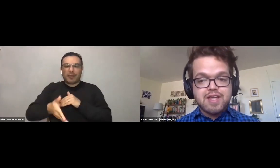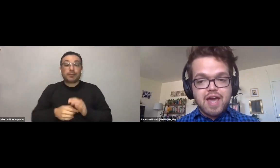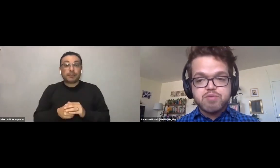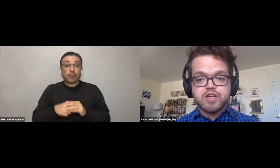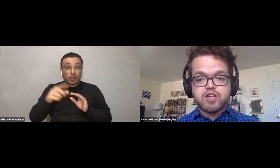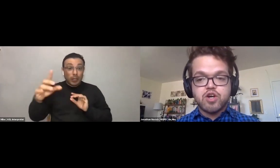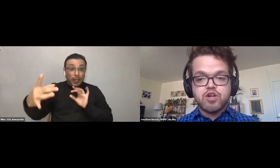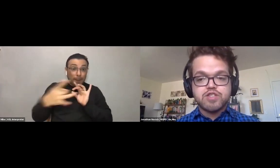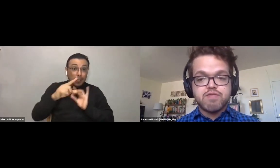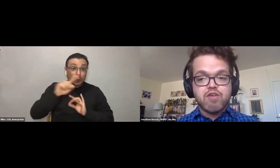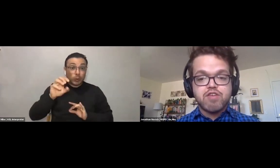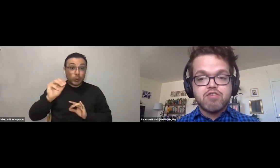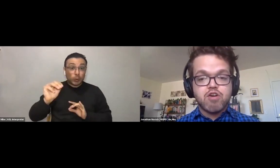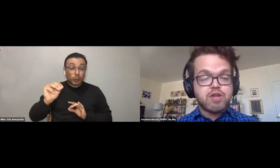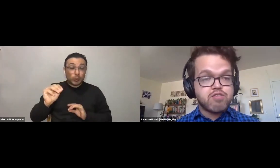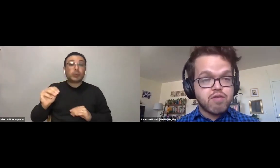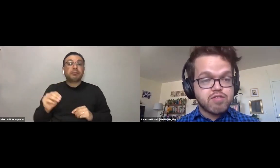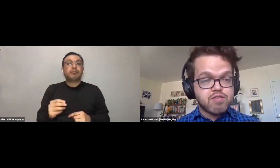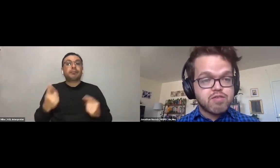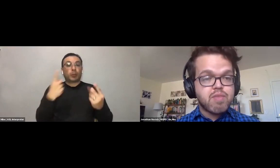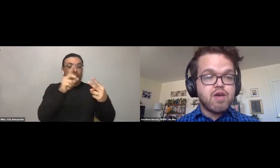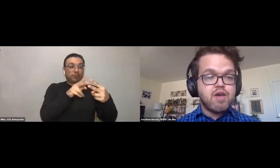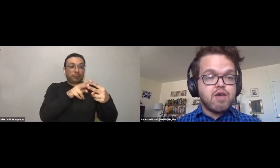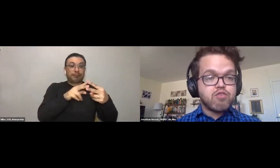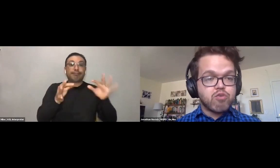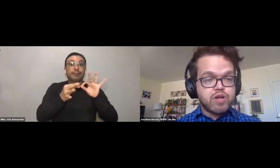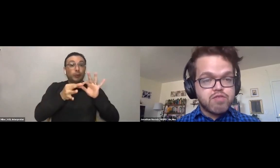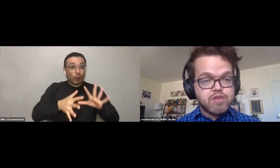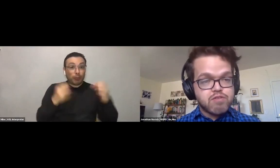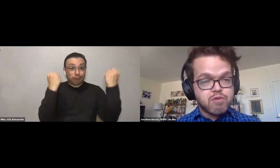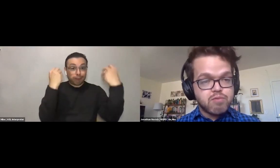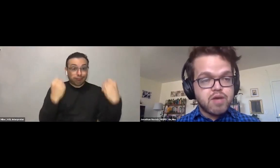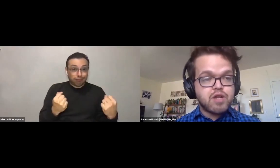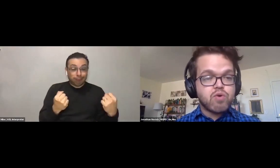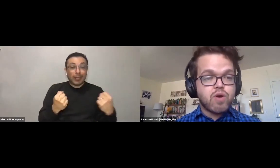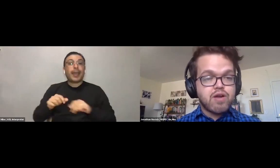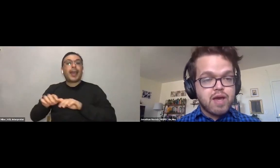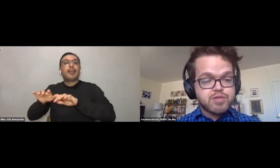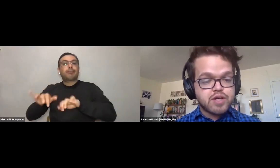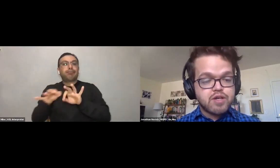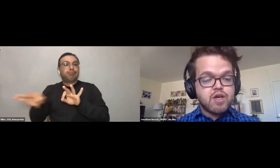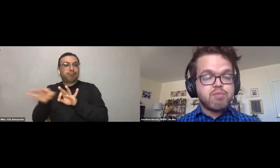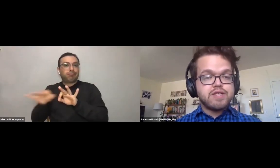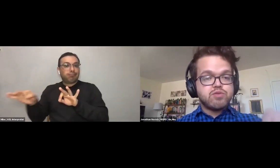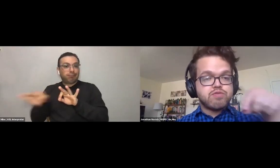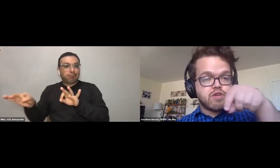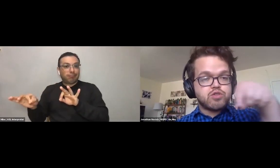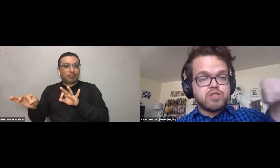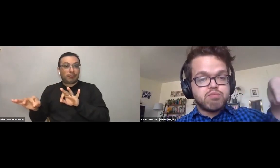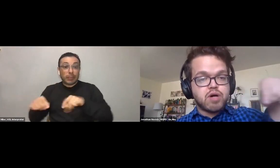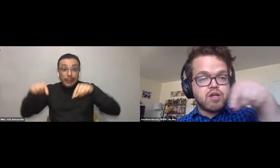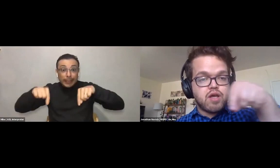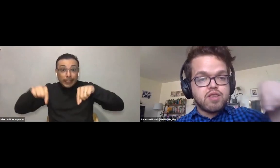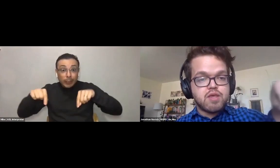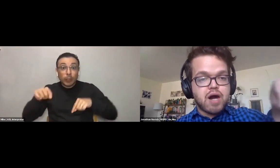and captioning, courtesy of LC Interpreting Services. If you're joining us via Zoom and you require captioning, please refer